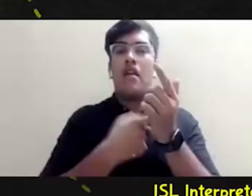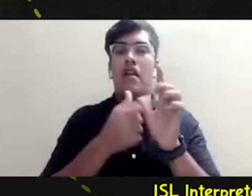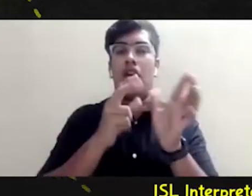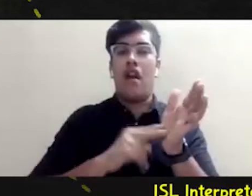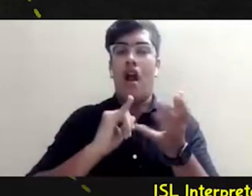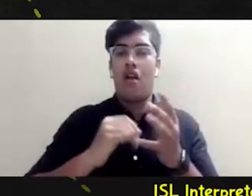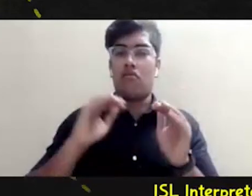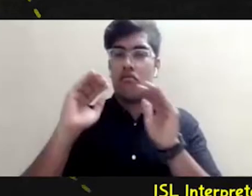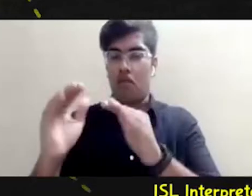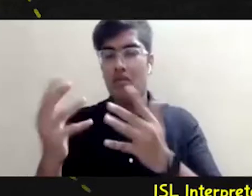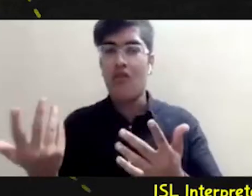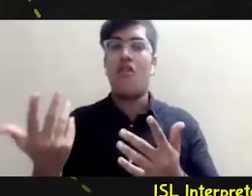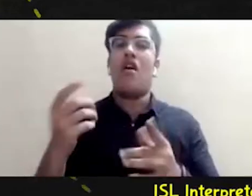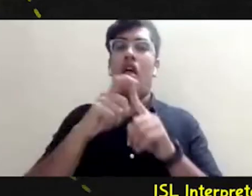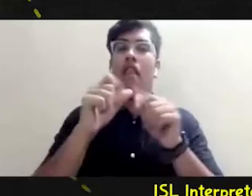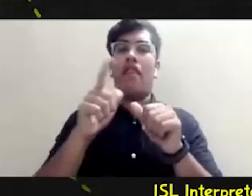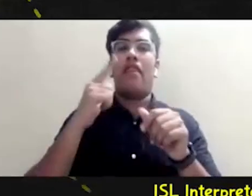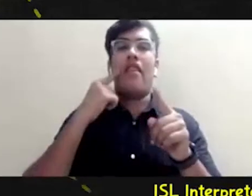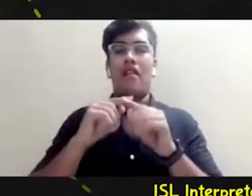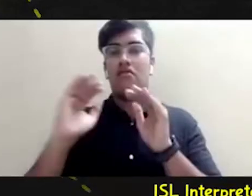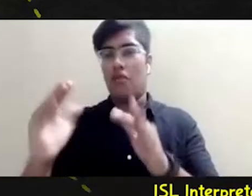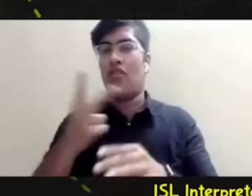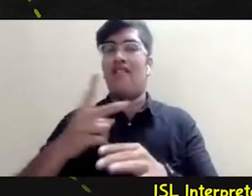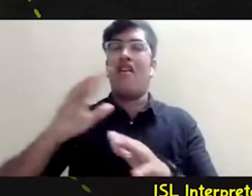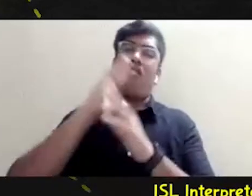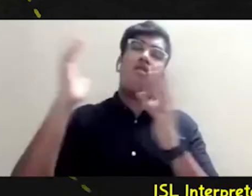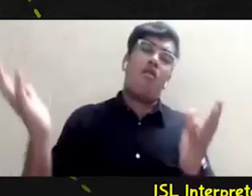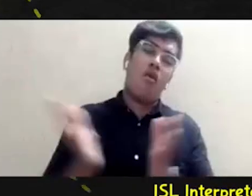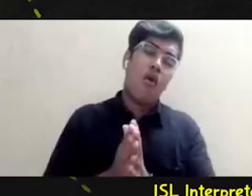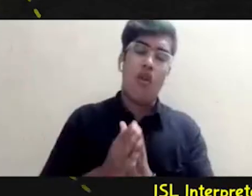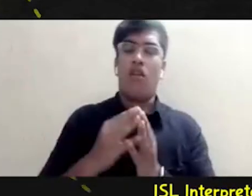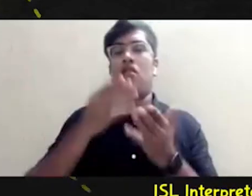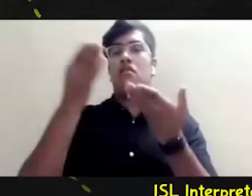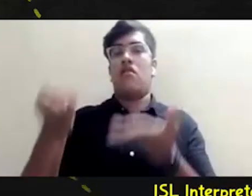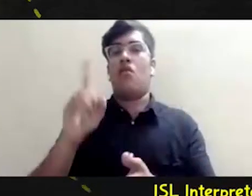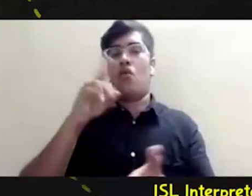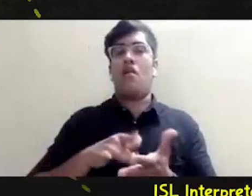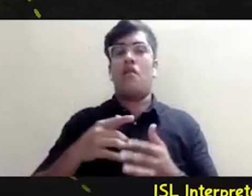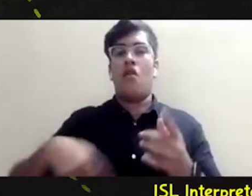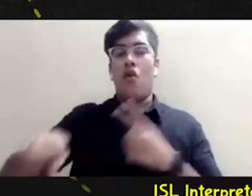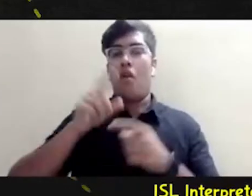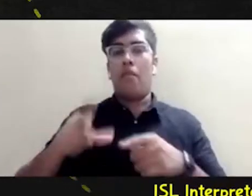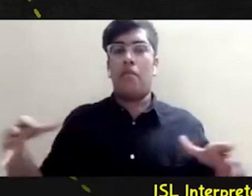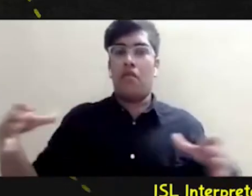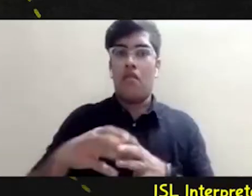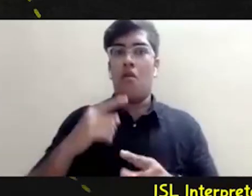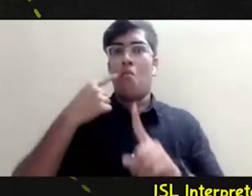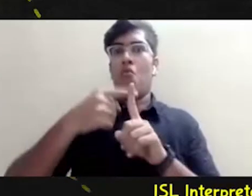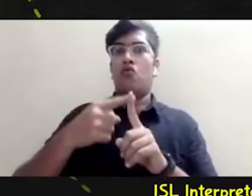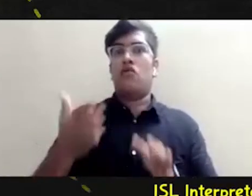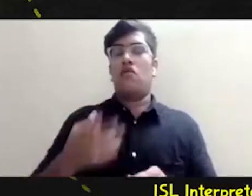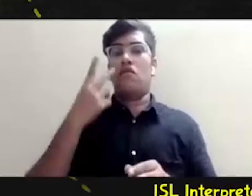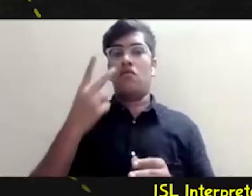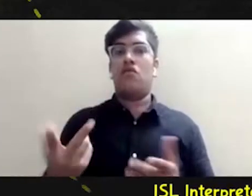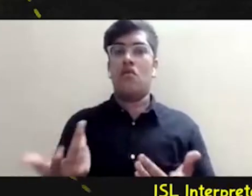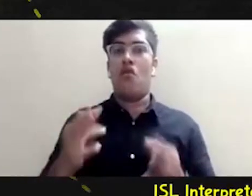of coming together because, it was this sort of heady environment of optimism after a very long time of no